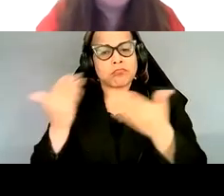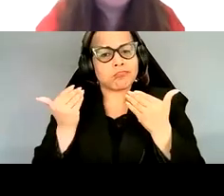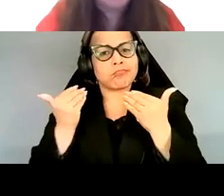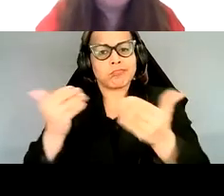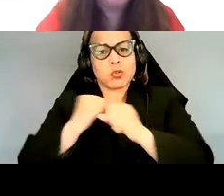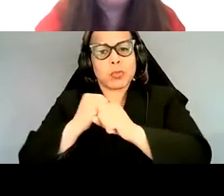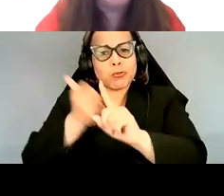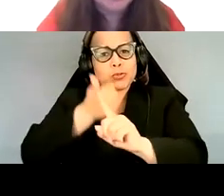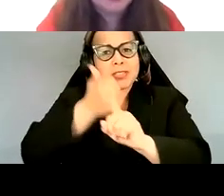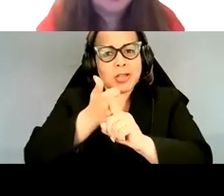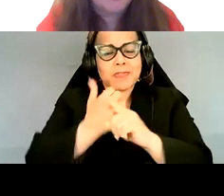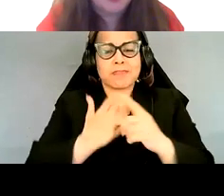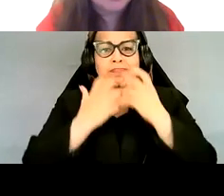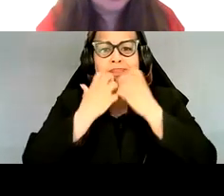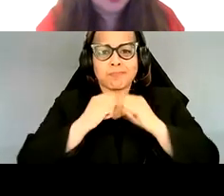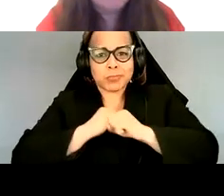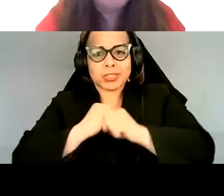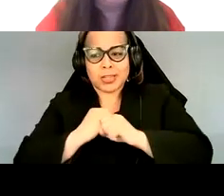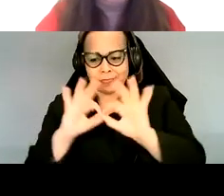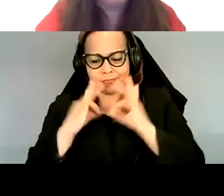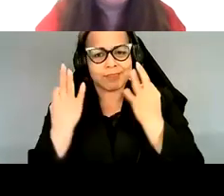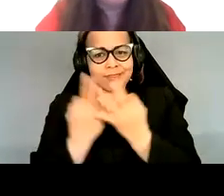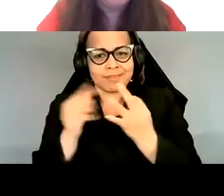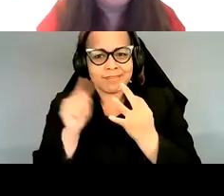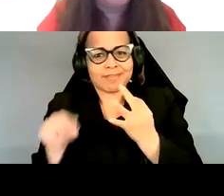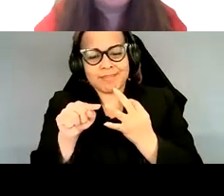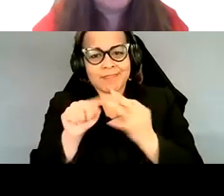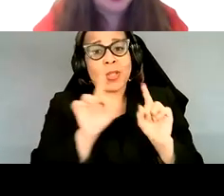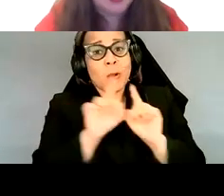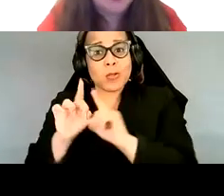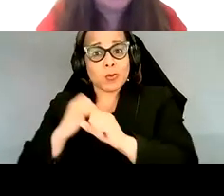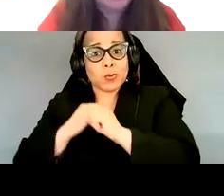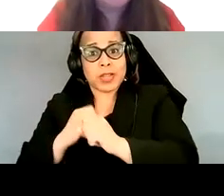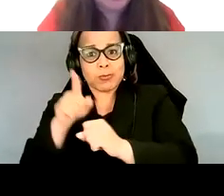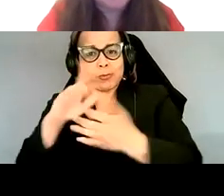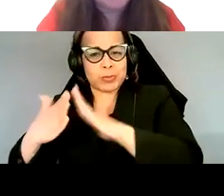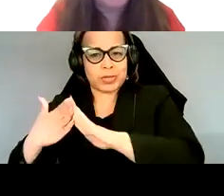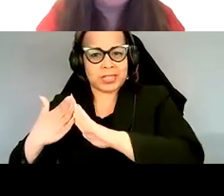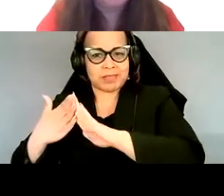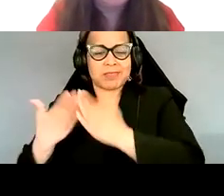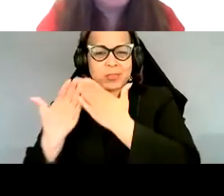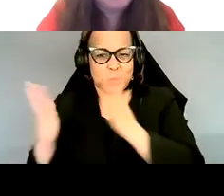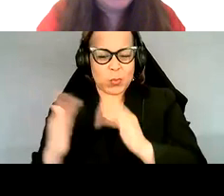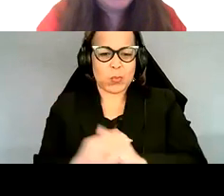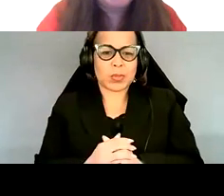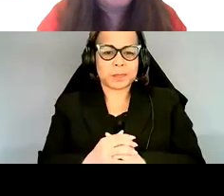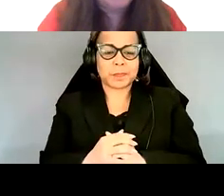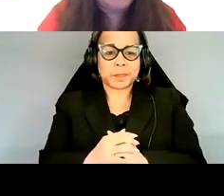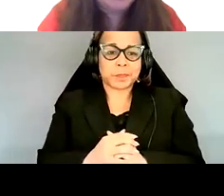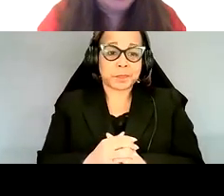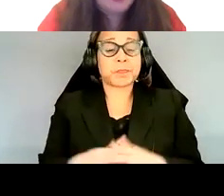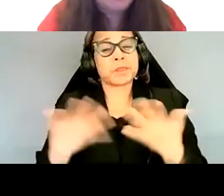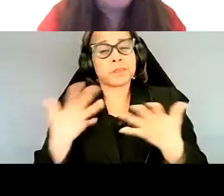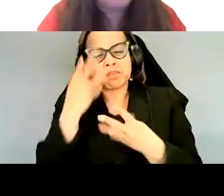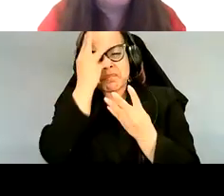protecting yourself, you're protecting the ones that you love, and you're protecting your community as a whole. And then when we're